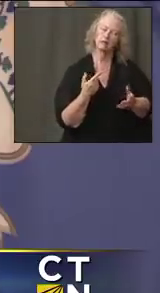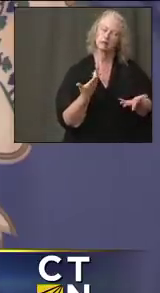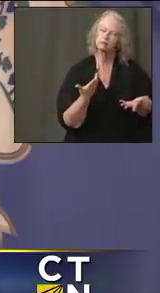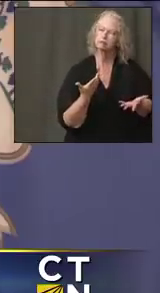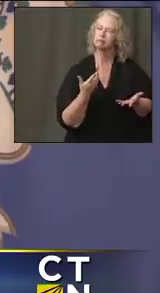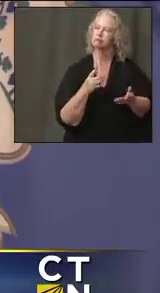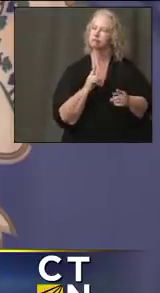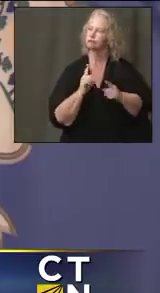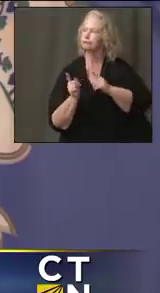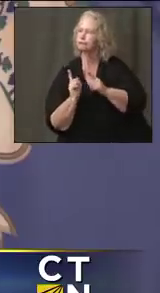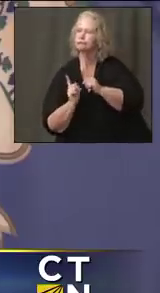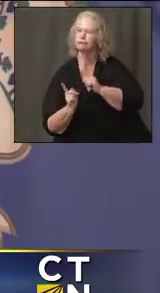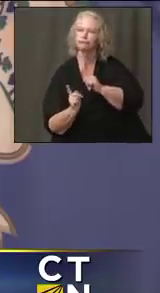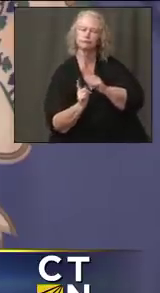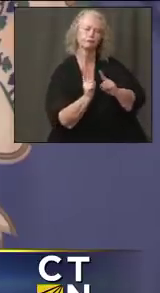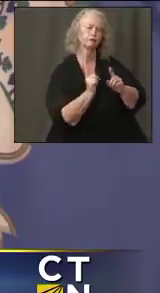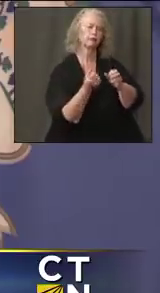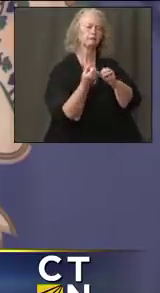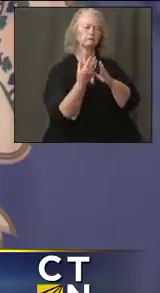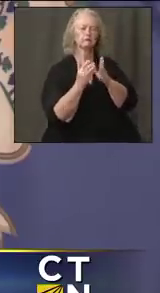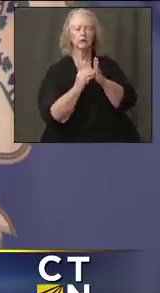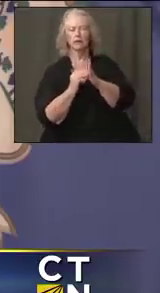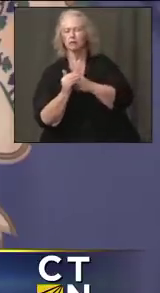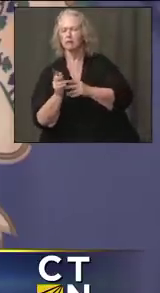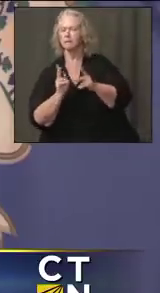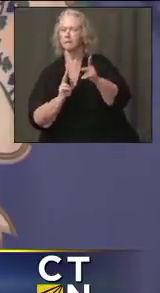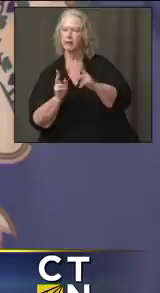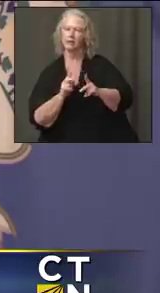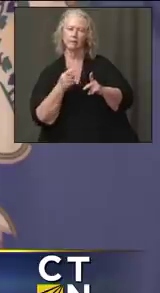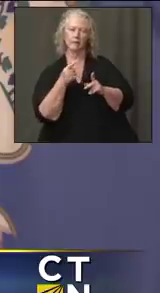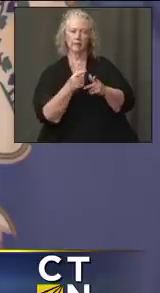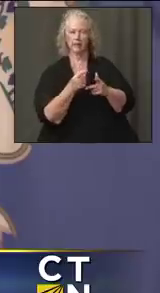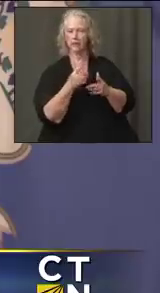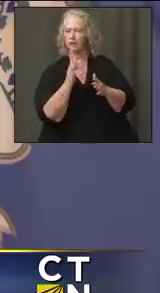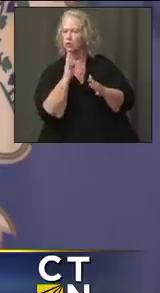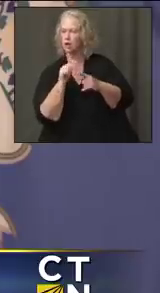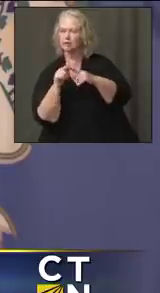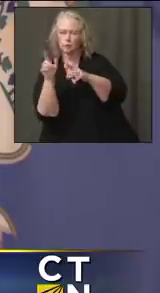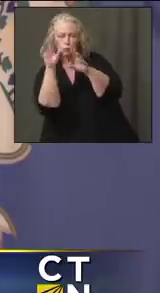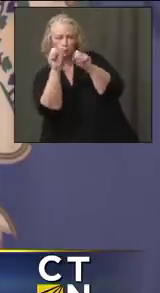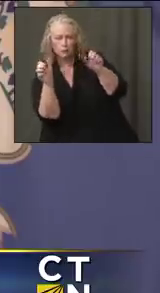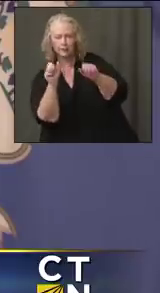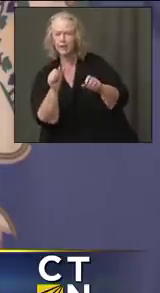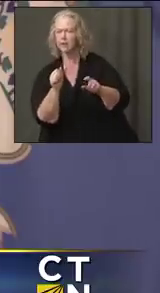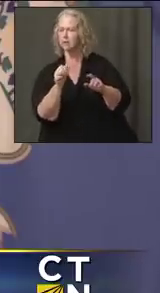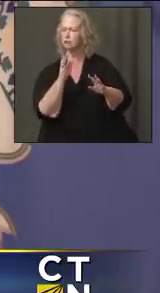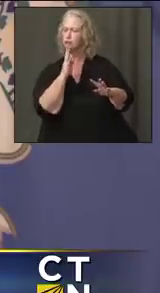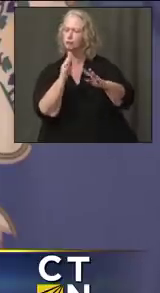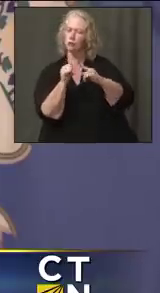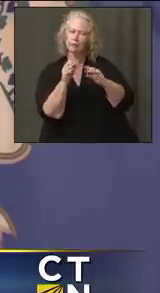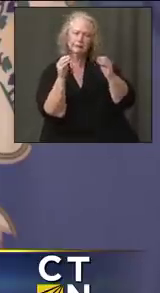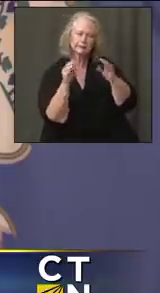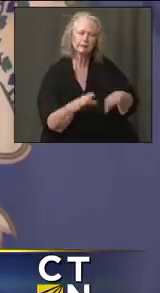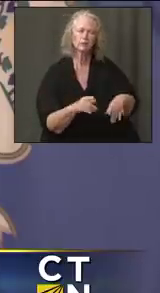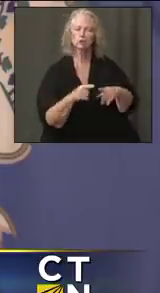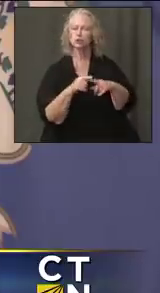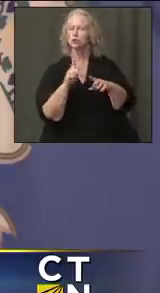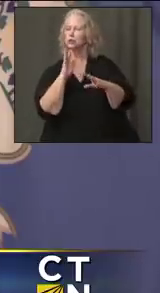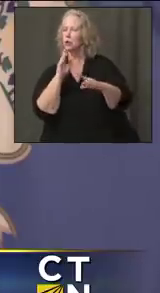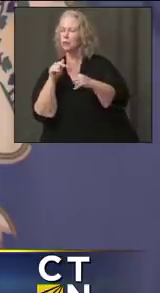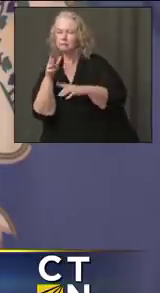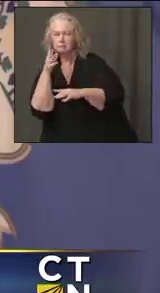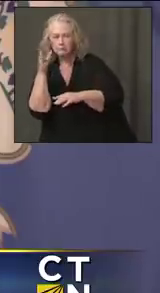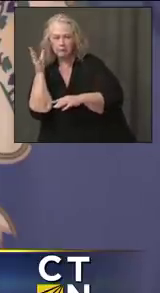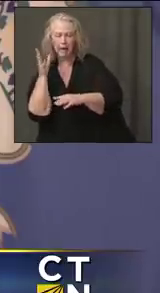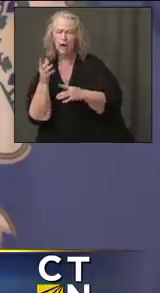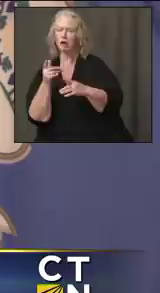he's pre-circulated this with a lot of our superintendents, spent hours with the teachers, reaching out to parents and educators, as